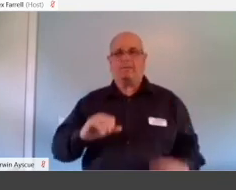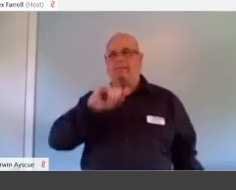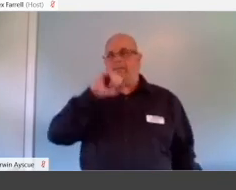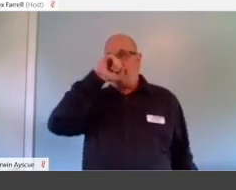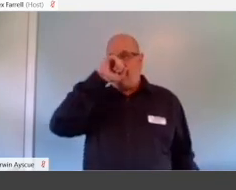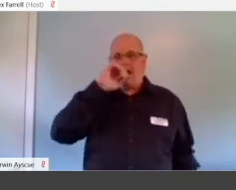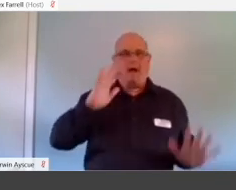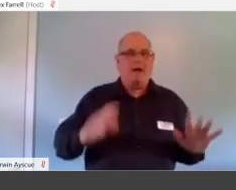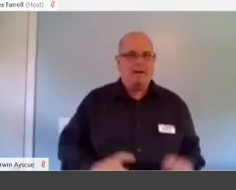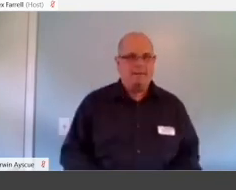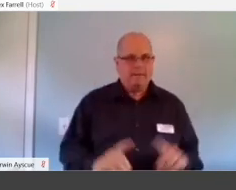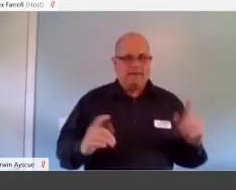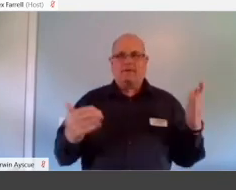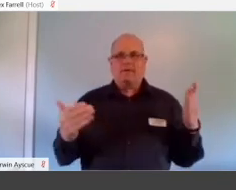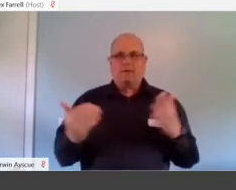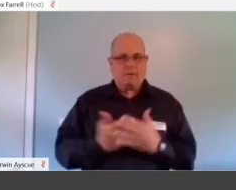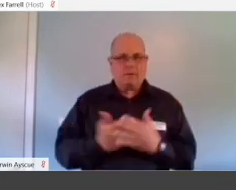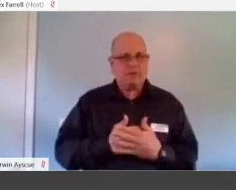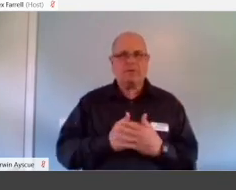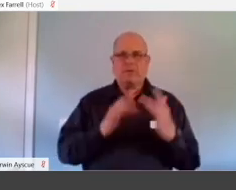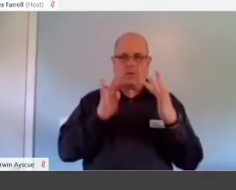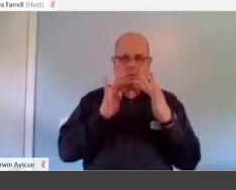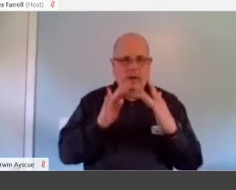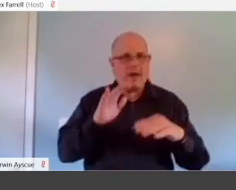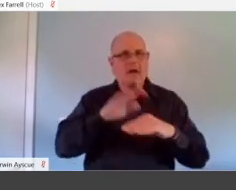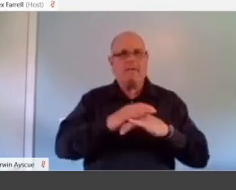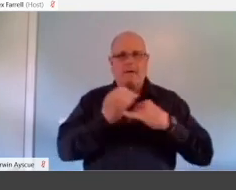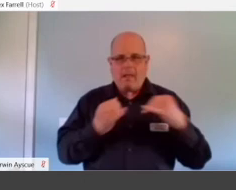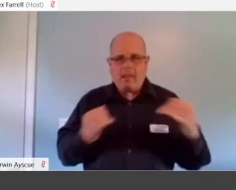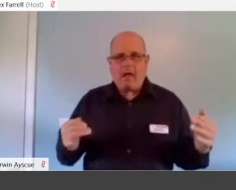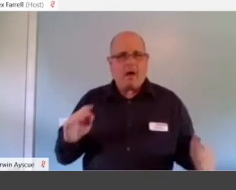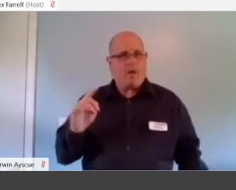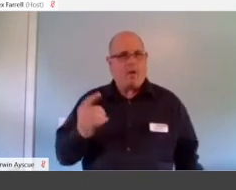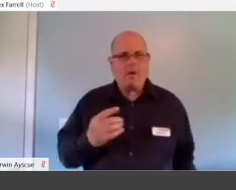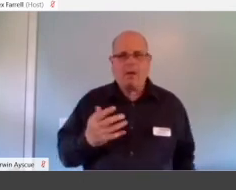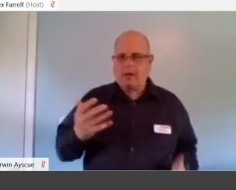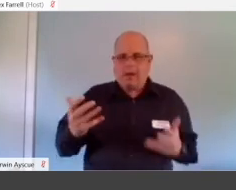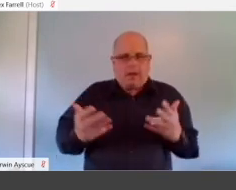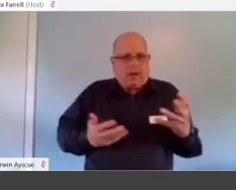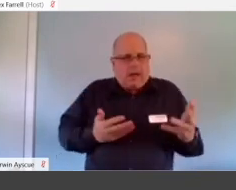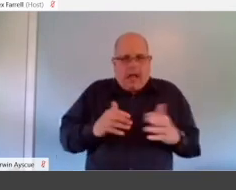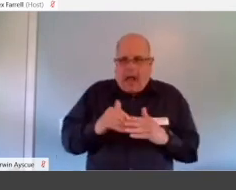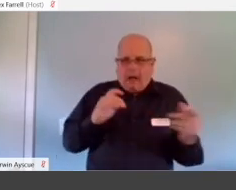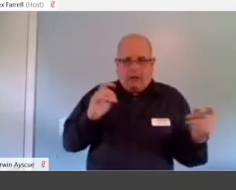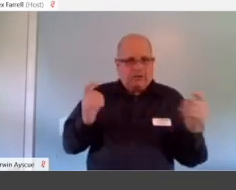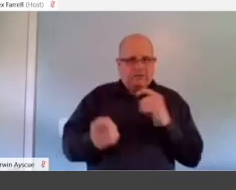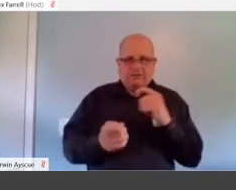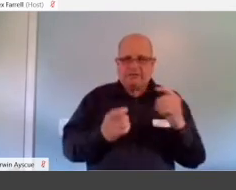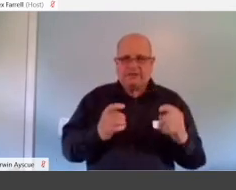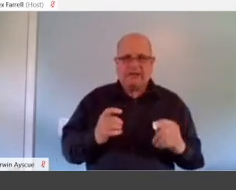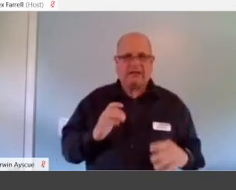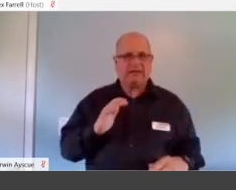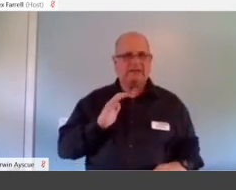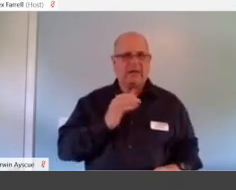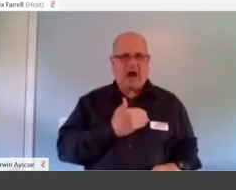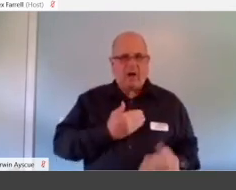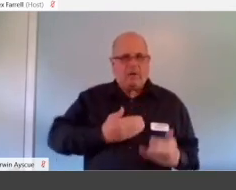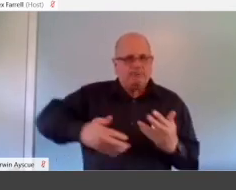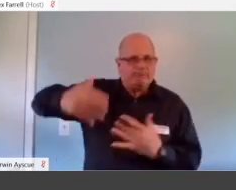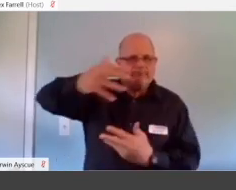so many events move to online only, and what does that mean, and what does that impact, and how does that change the shape of how we interact?